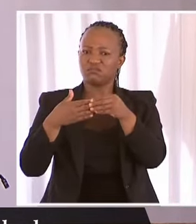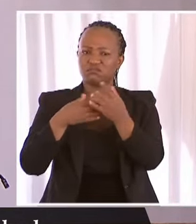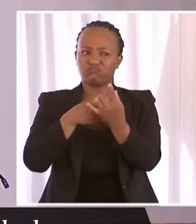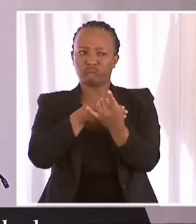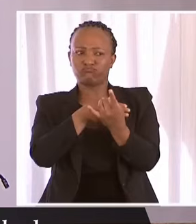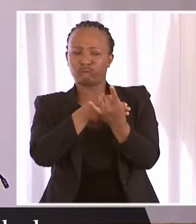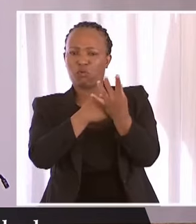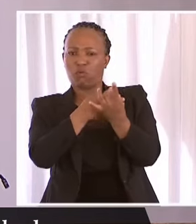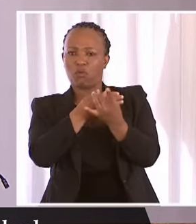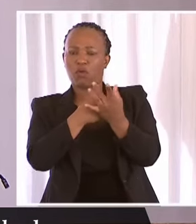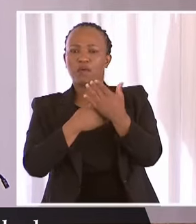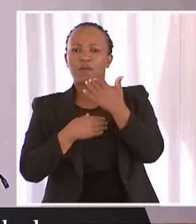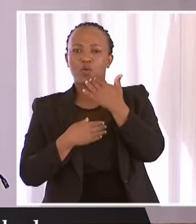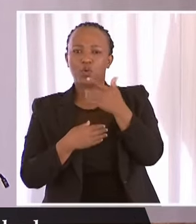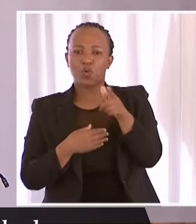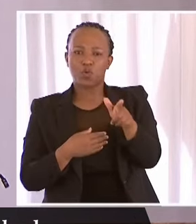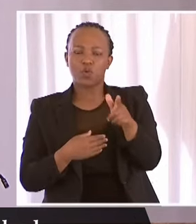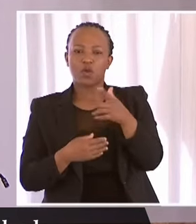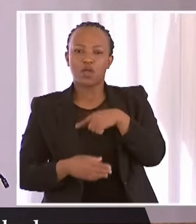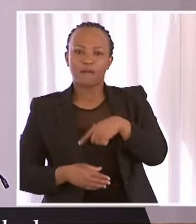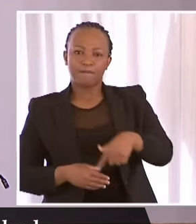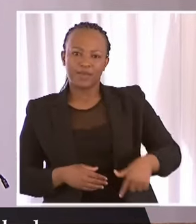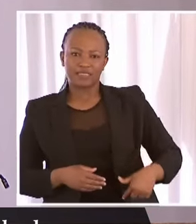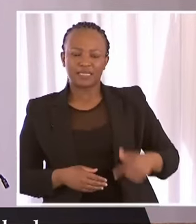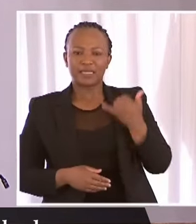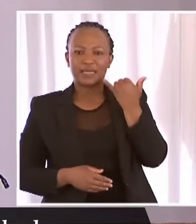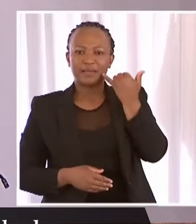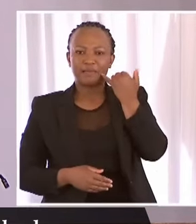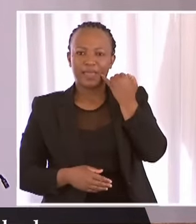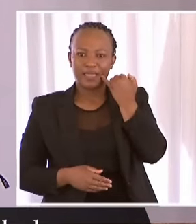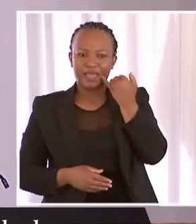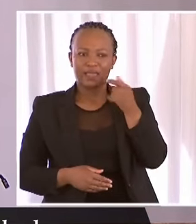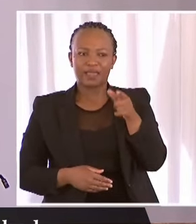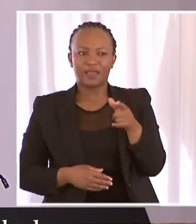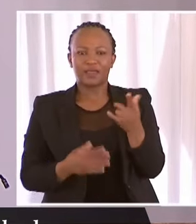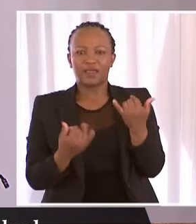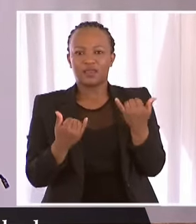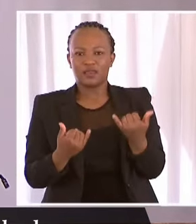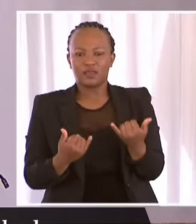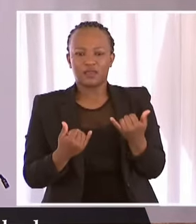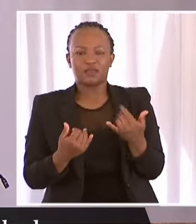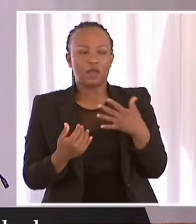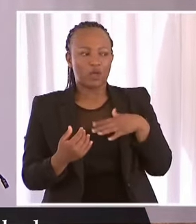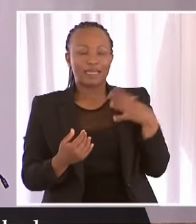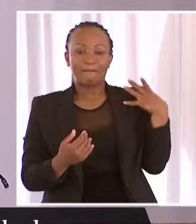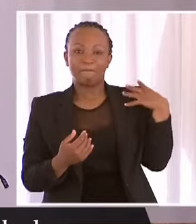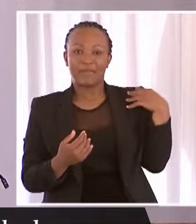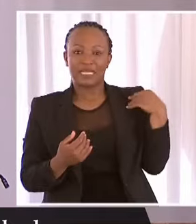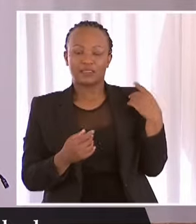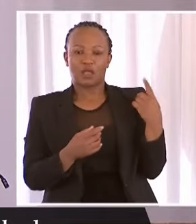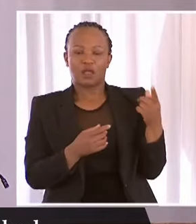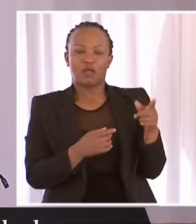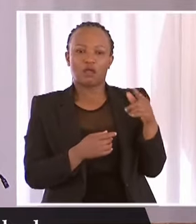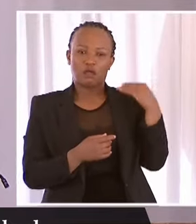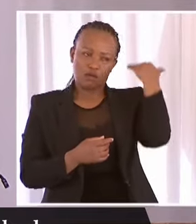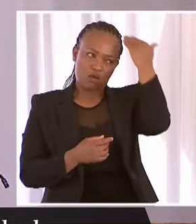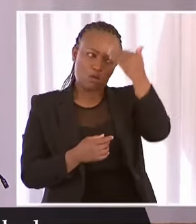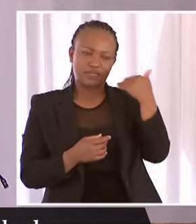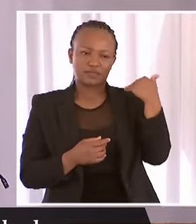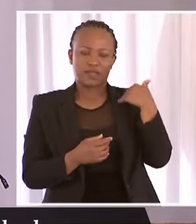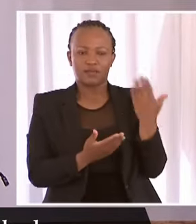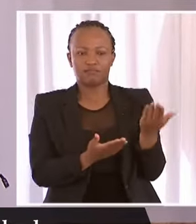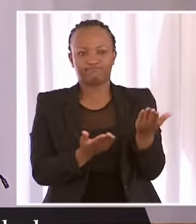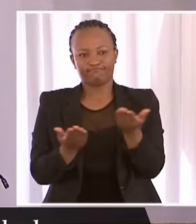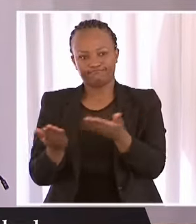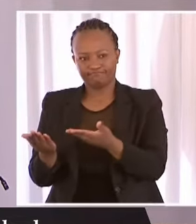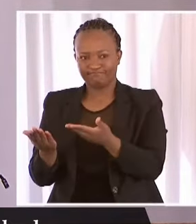President Mbeki. It is now my honor and privilege to invite you, Minister Nkosazana. Dlamini Zuma.